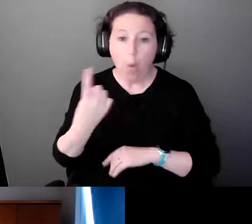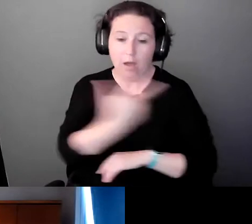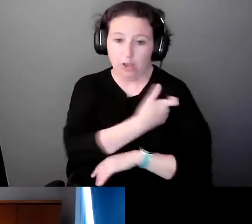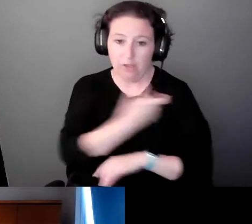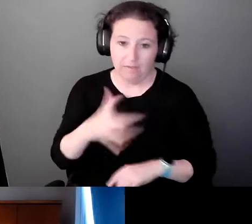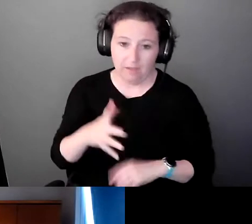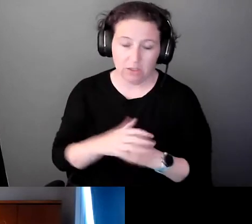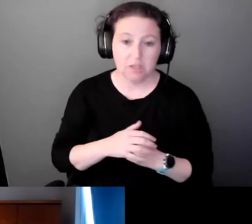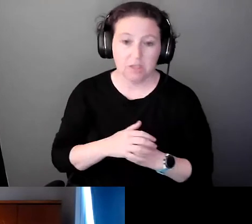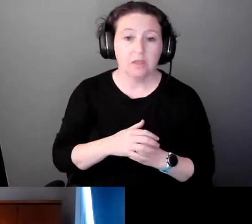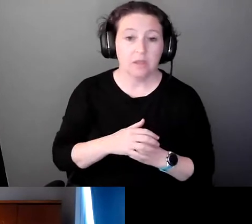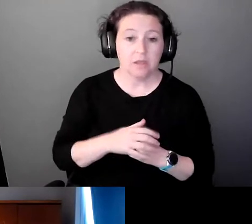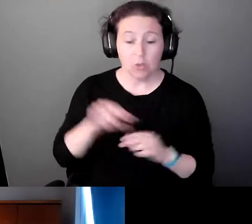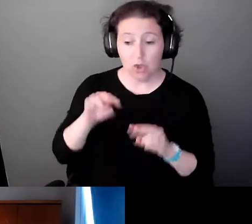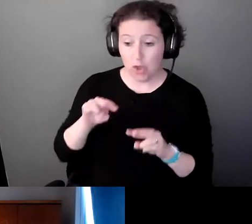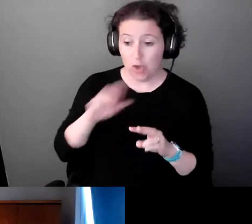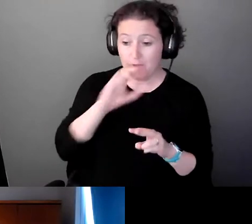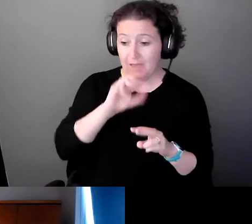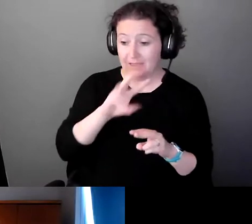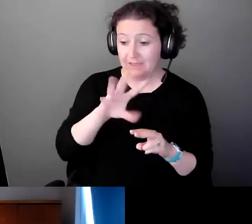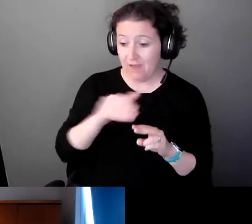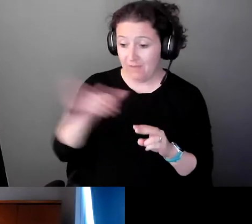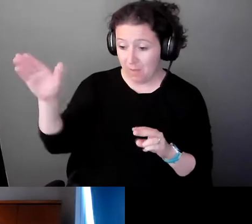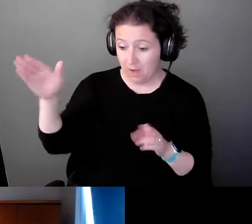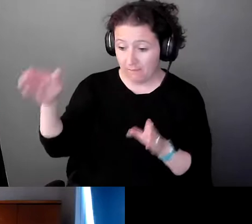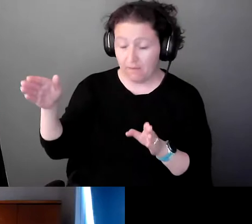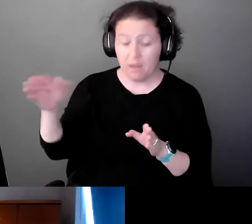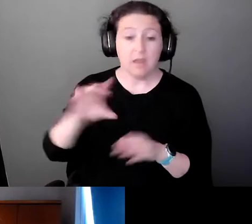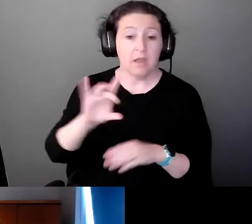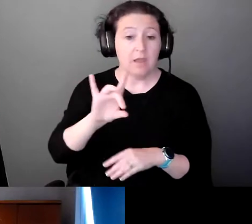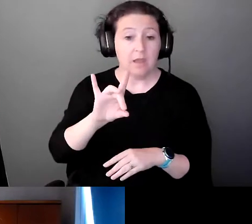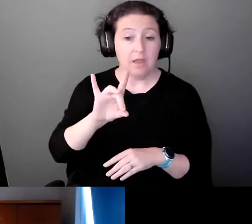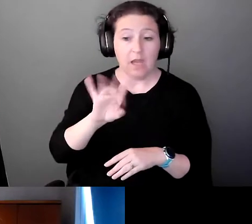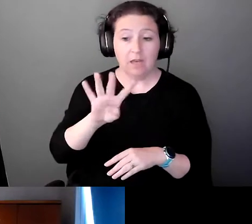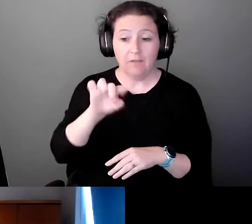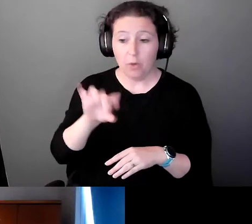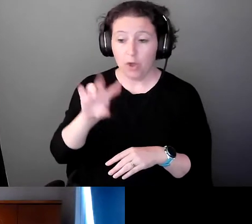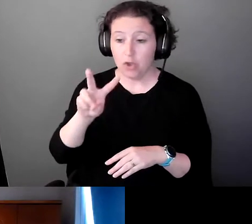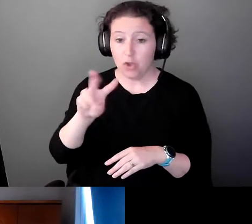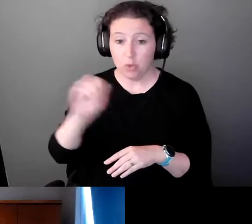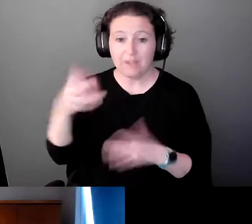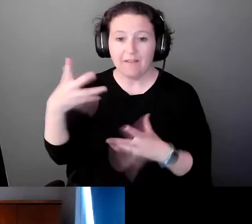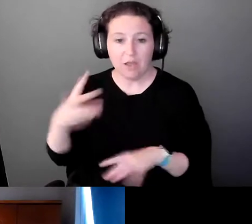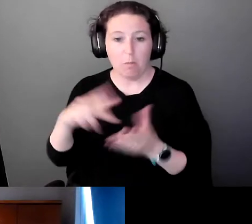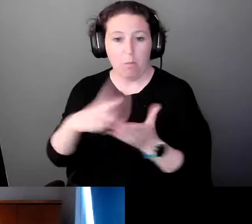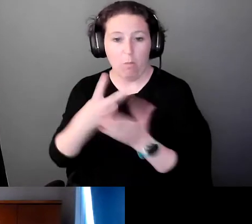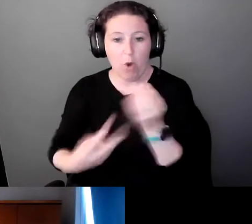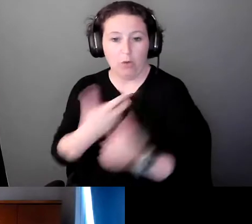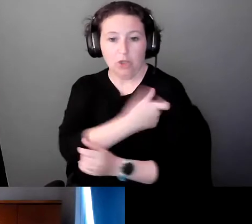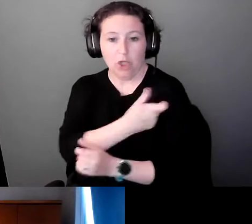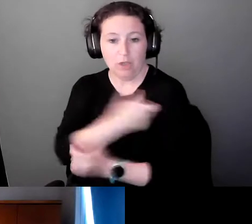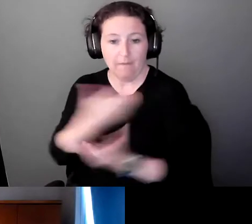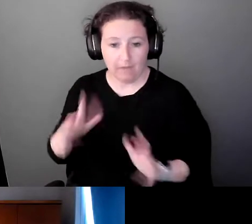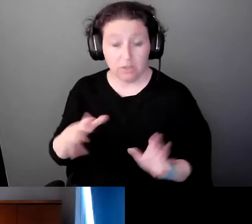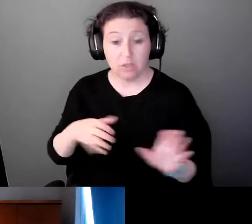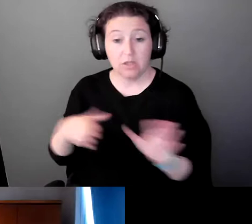the 65 plus, we are at 84.2% fully vaccinated and close to